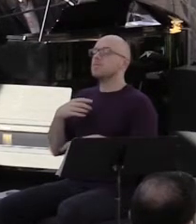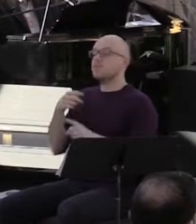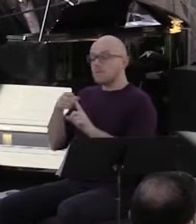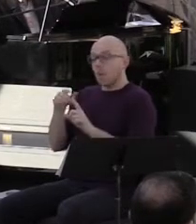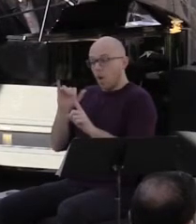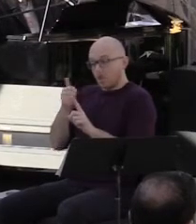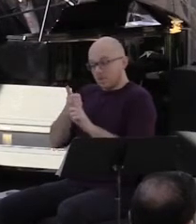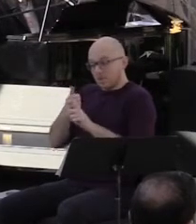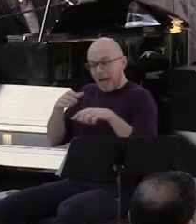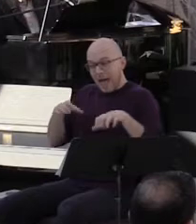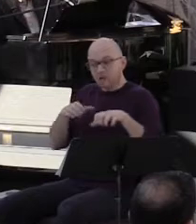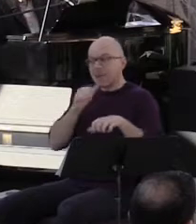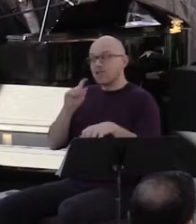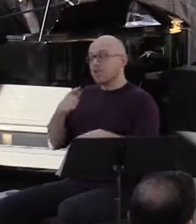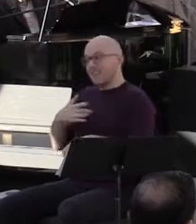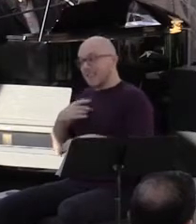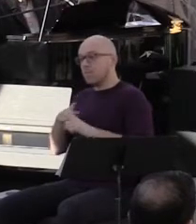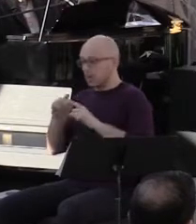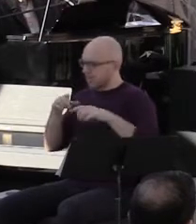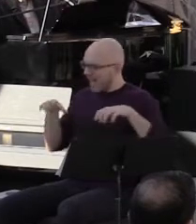an action, not just a feeling.